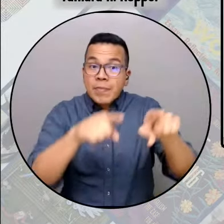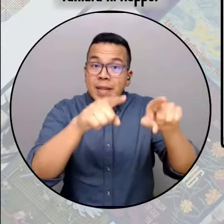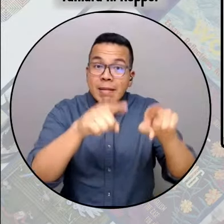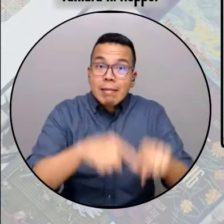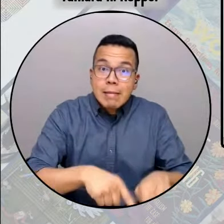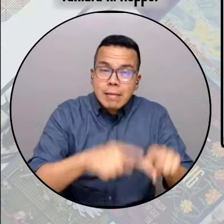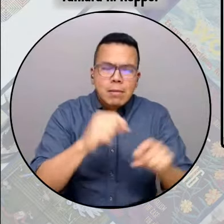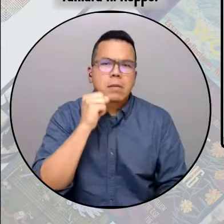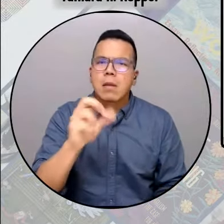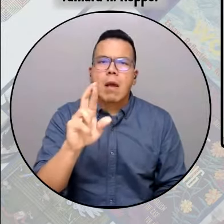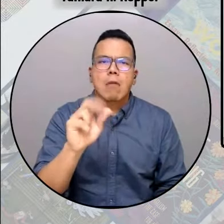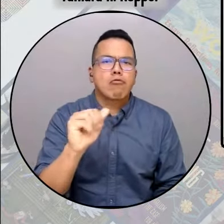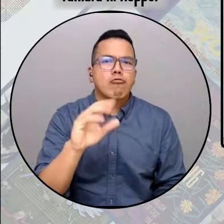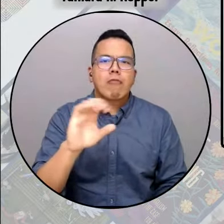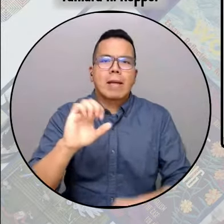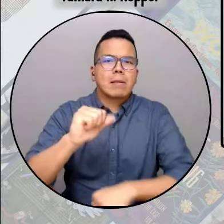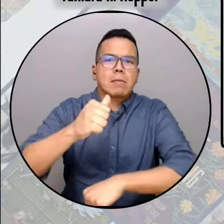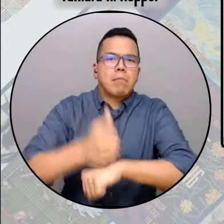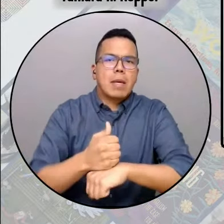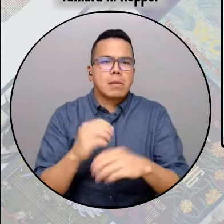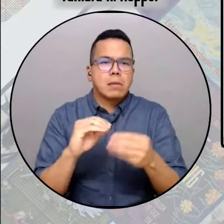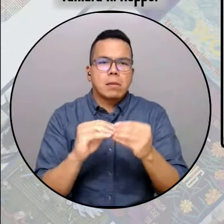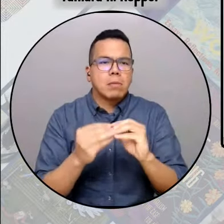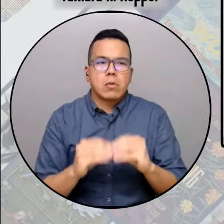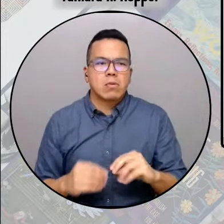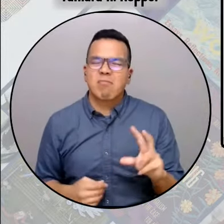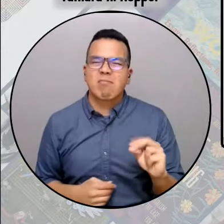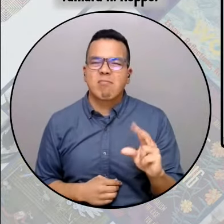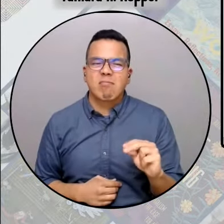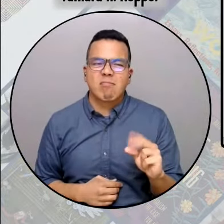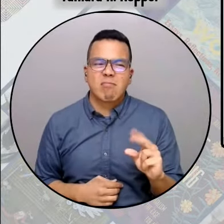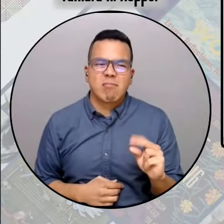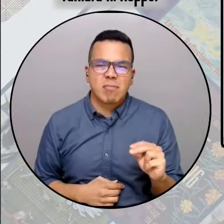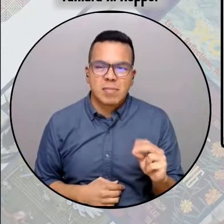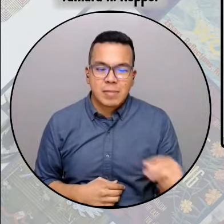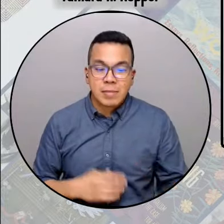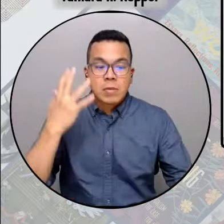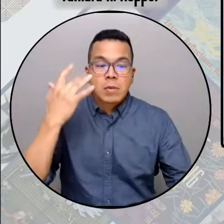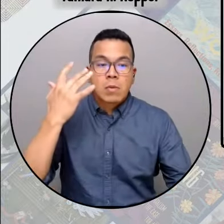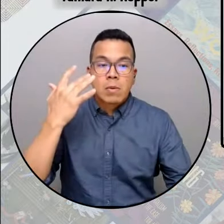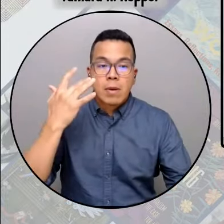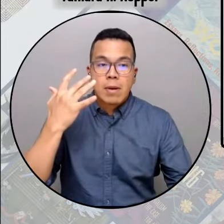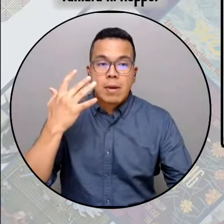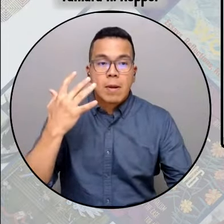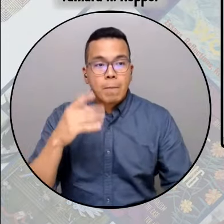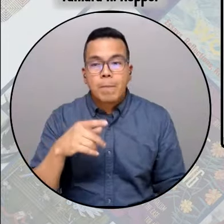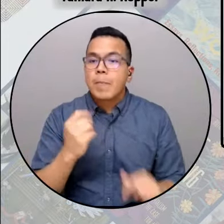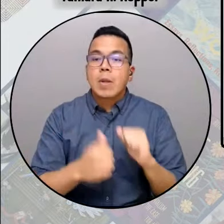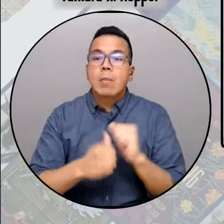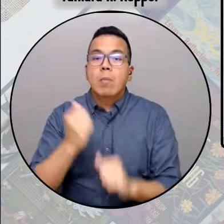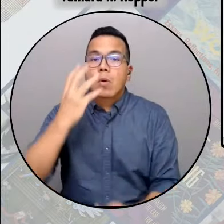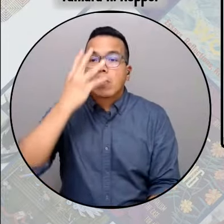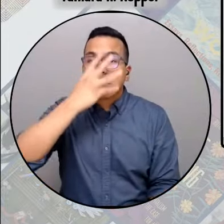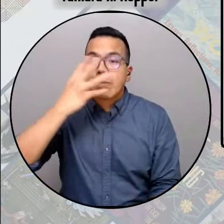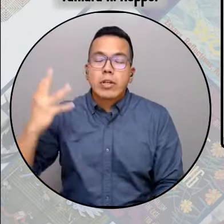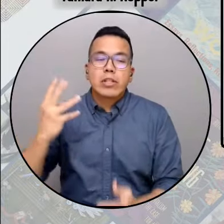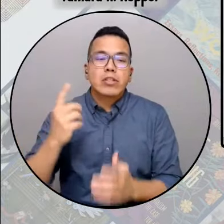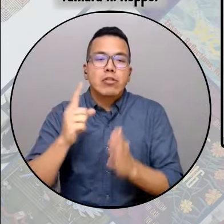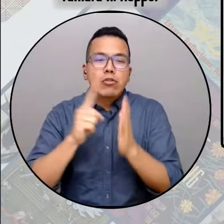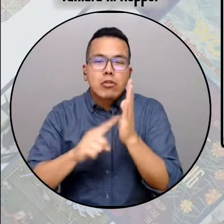issue because, you know, it's pretty evident in a lot of immigration scholars as well as immigrant rights